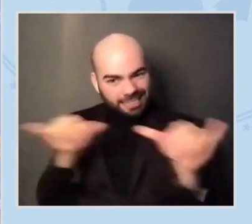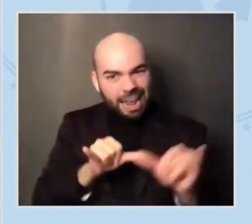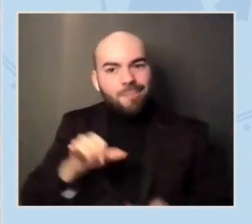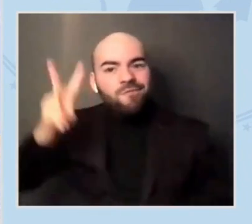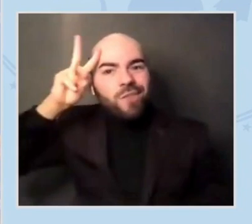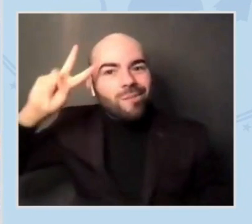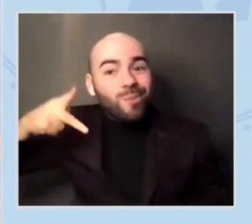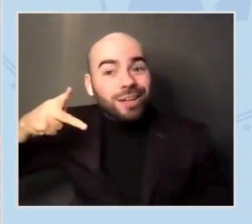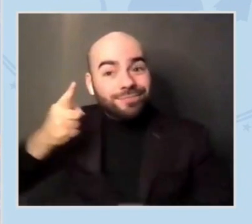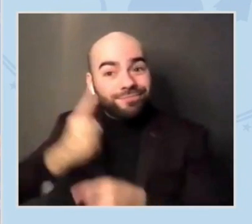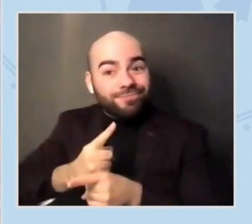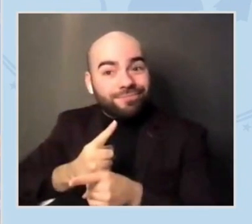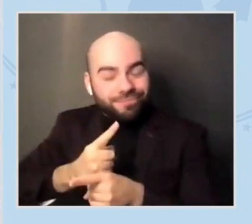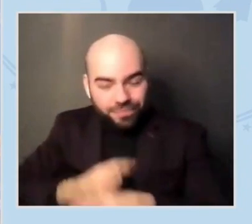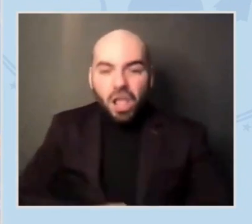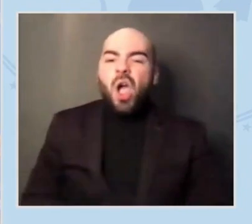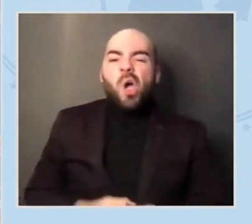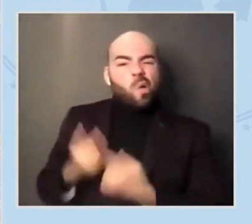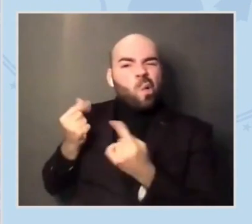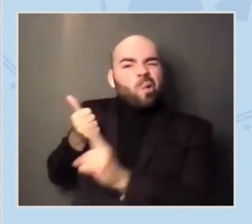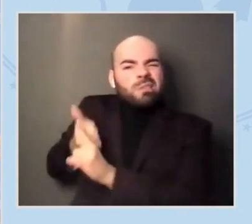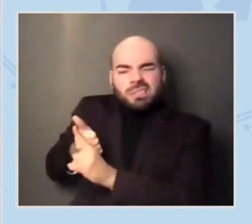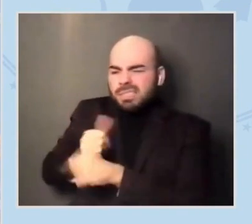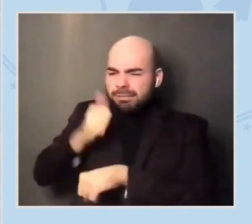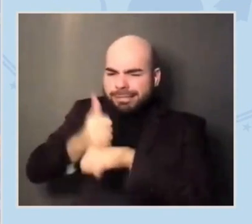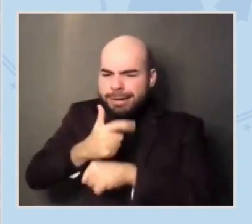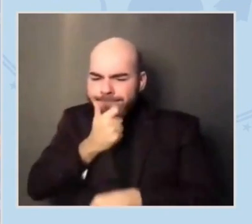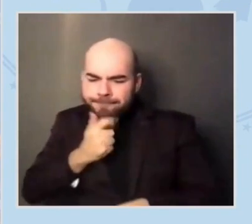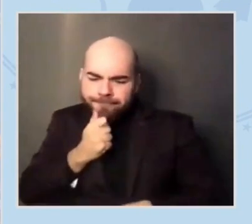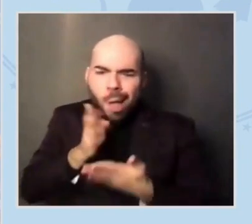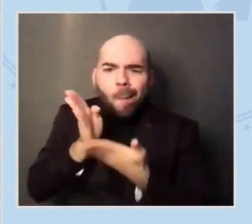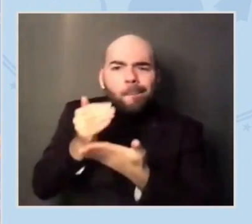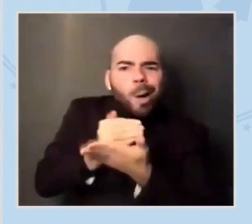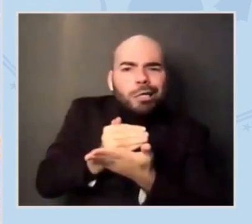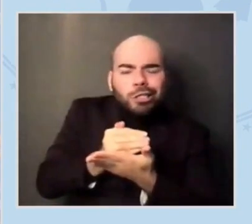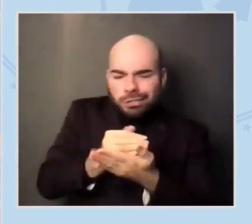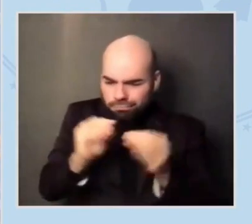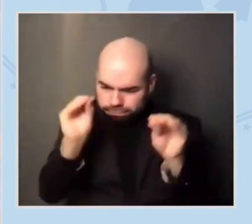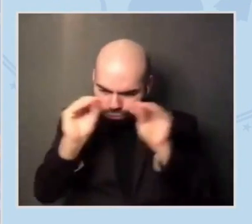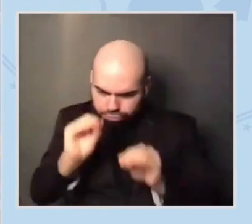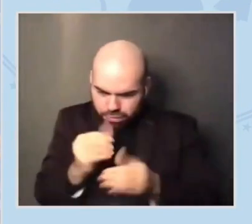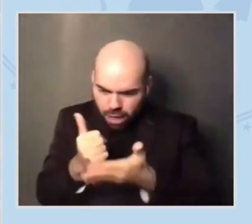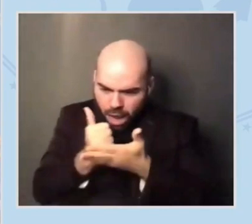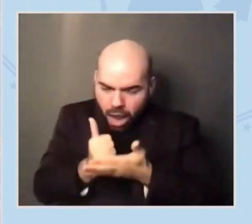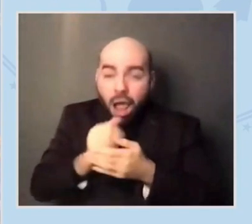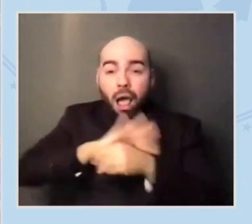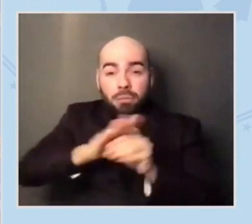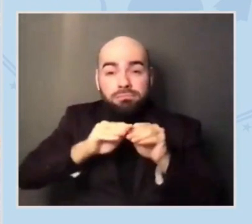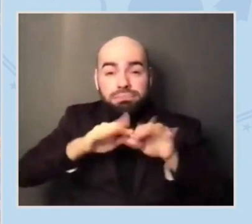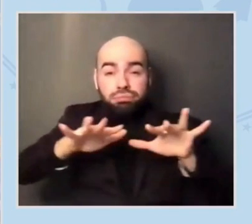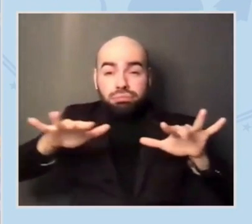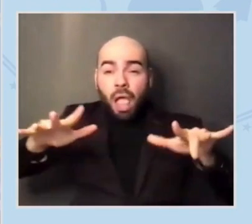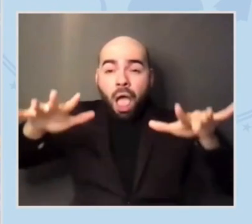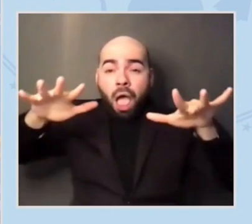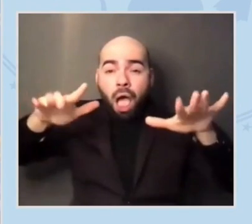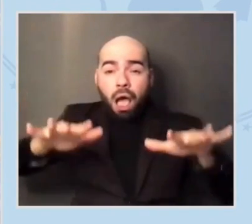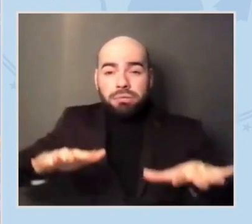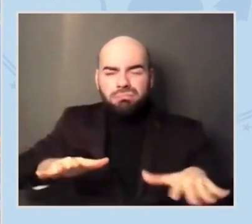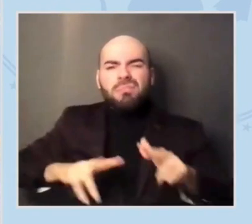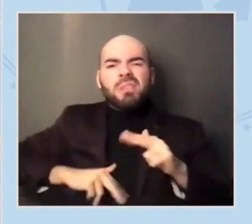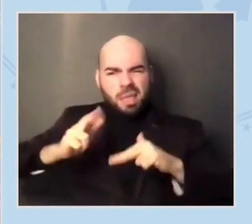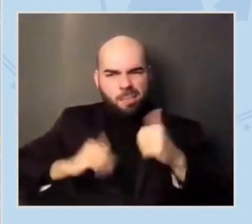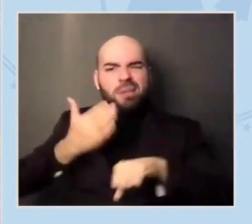She'll be in charge of laying out the budget that will help us control the virus and deal with the economic crisis and build back better. But above all,